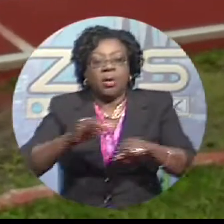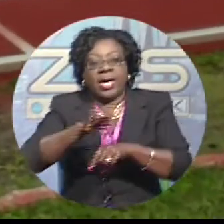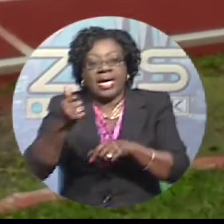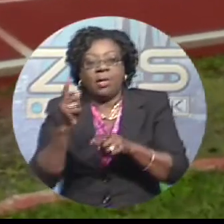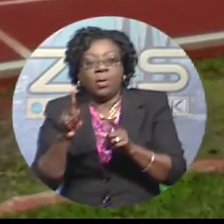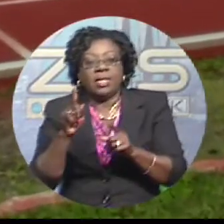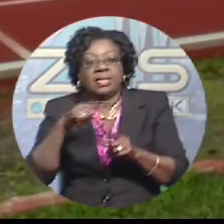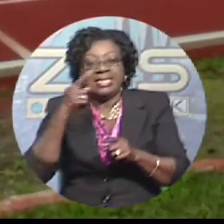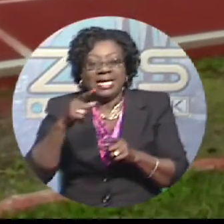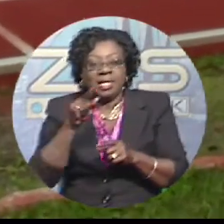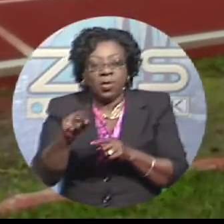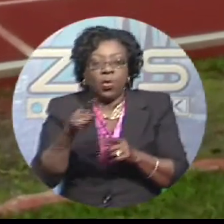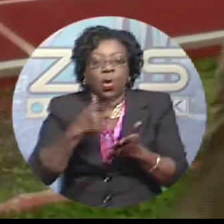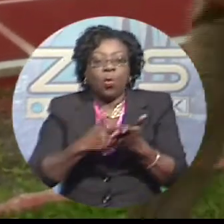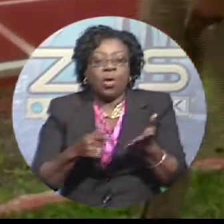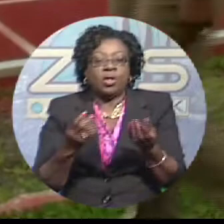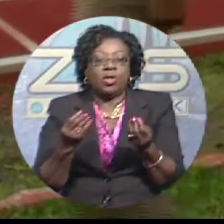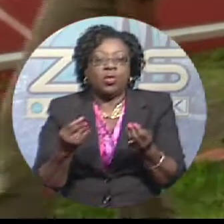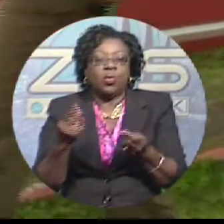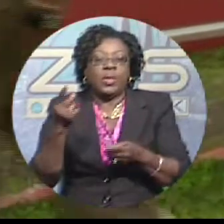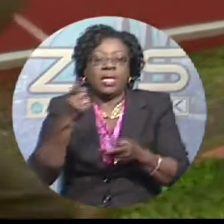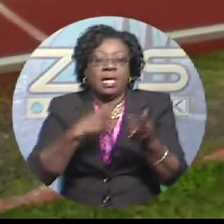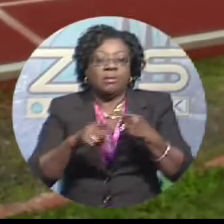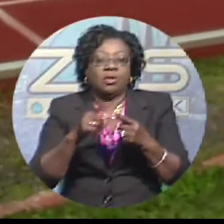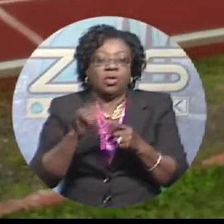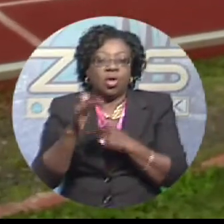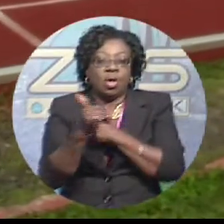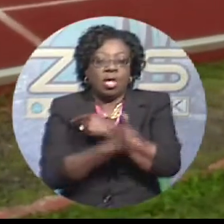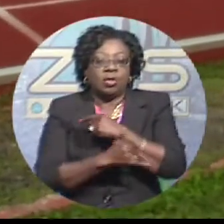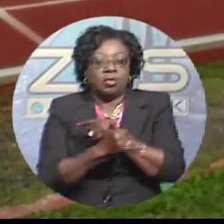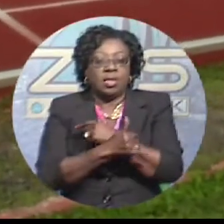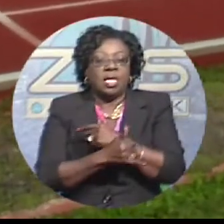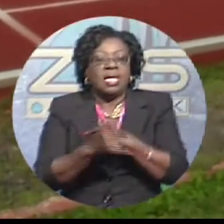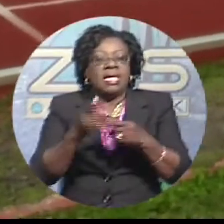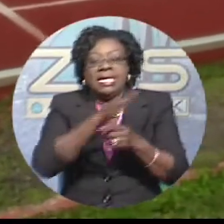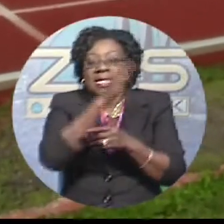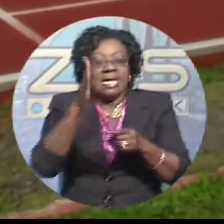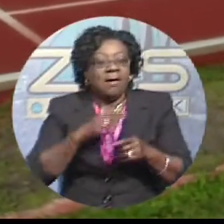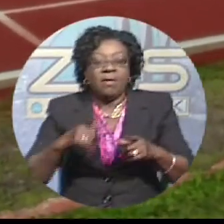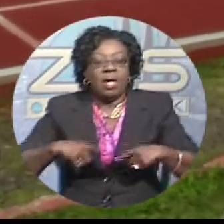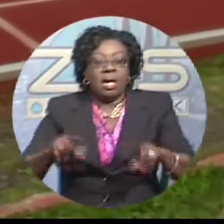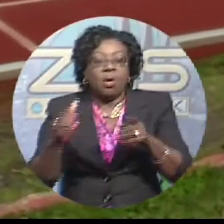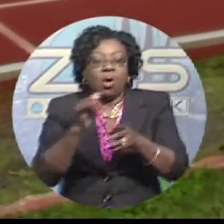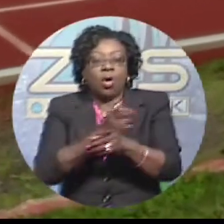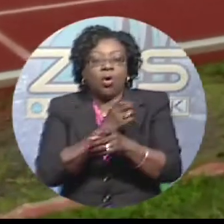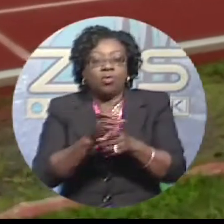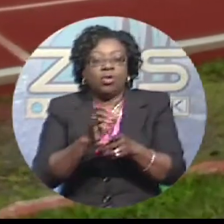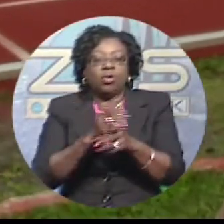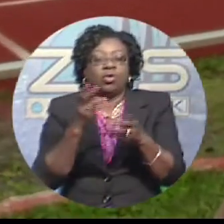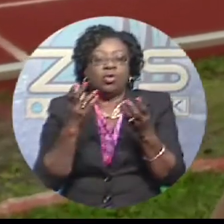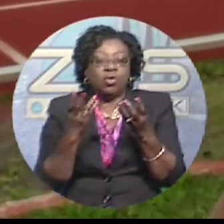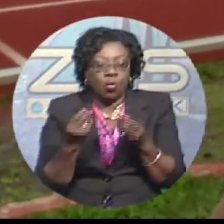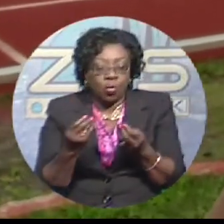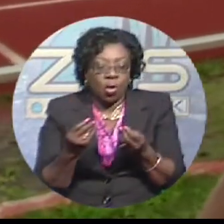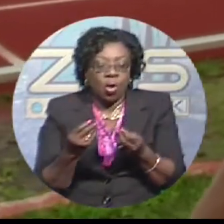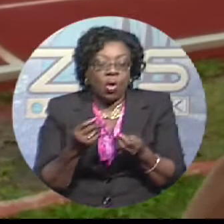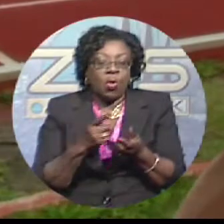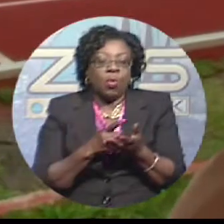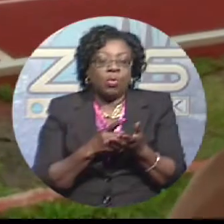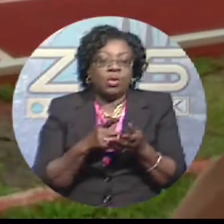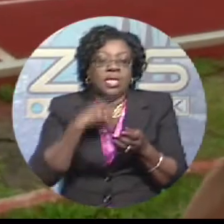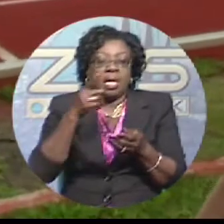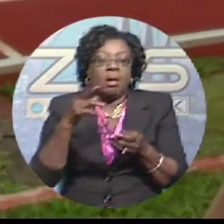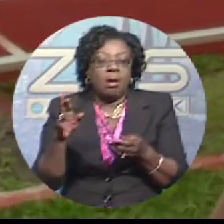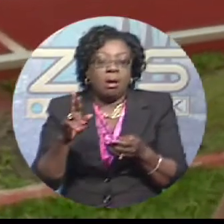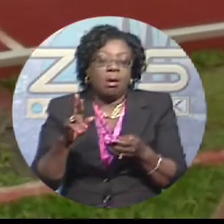you what to do when it comes to your country. I never allow my coach to tell me what I had to do for my country. I paid my coach to coach me, and that was